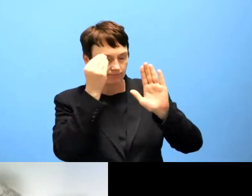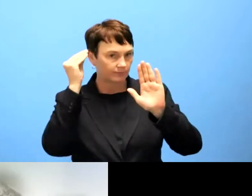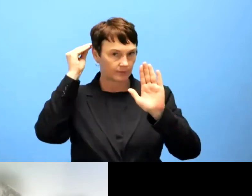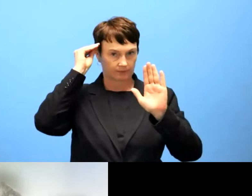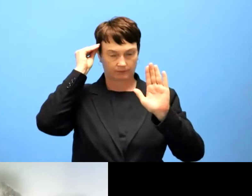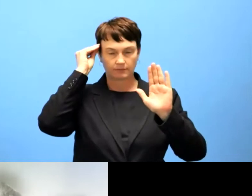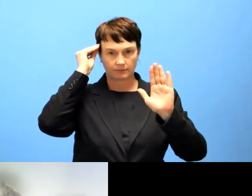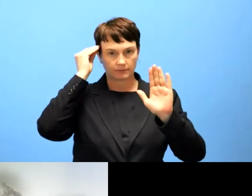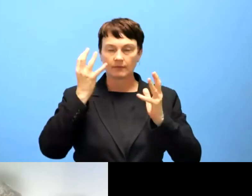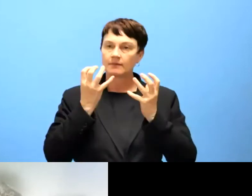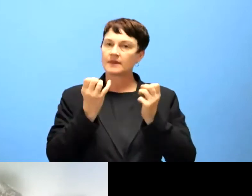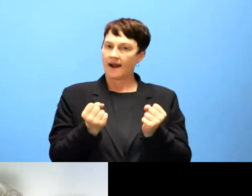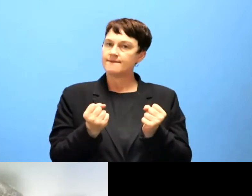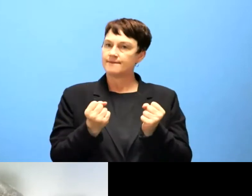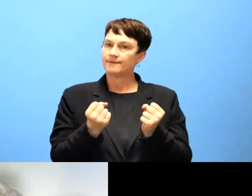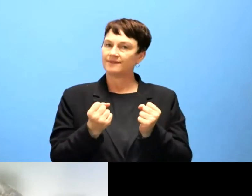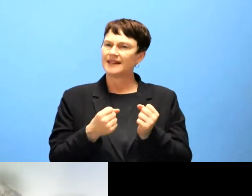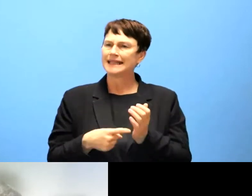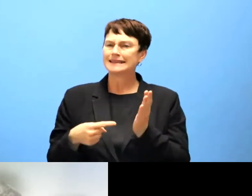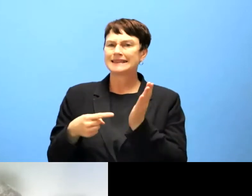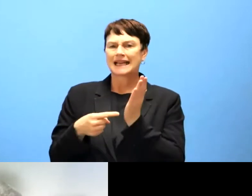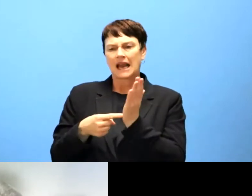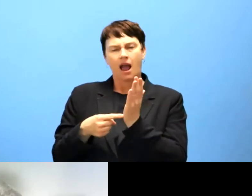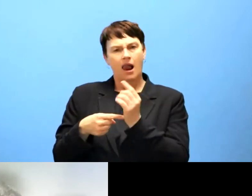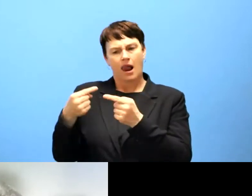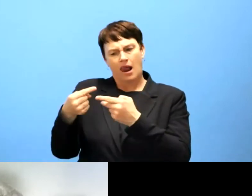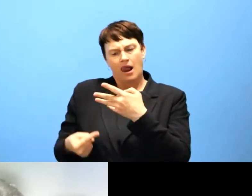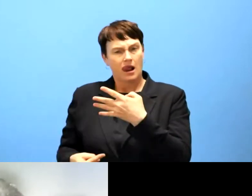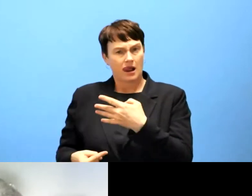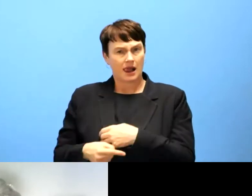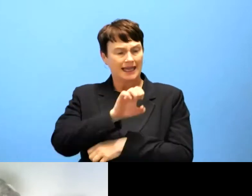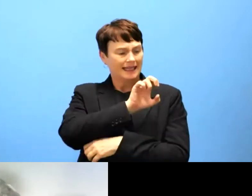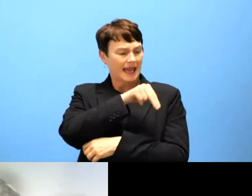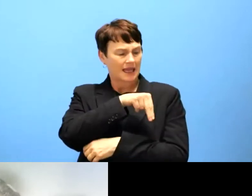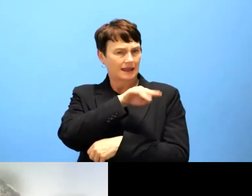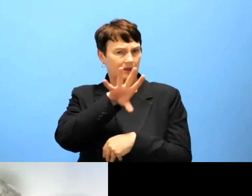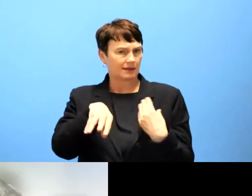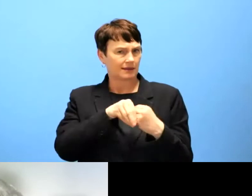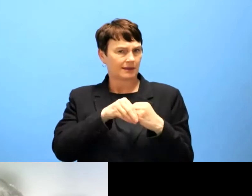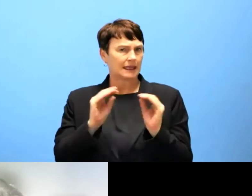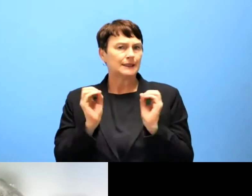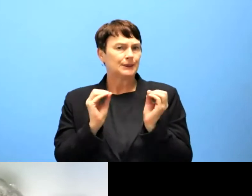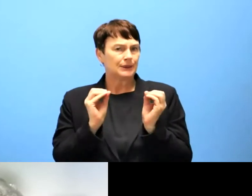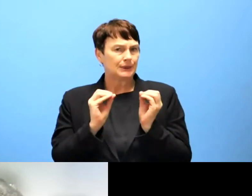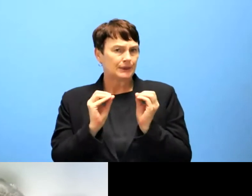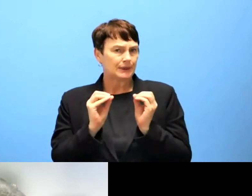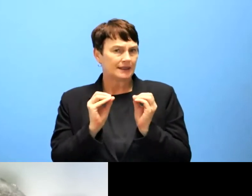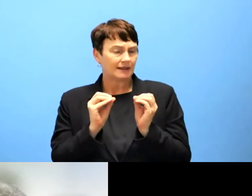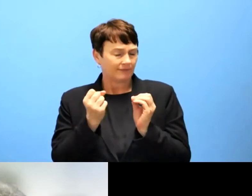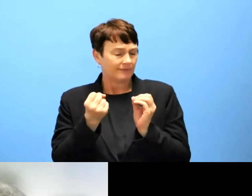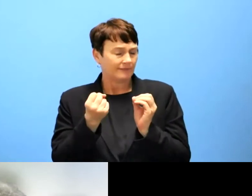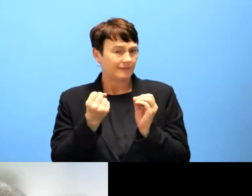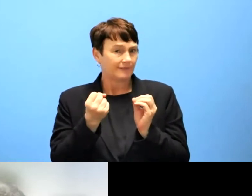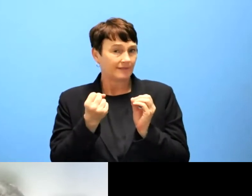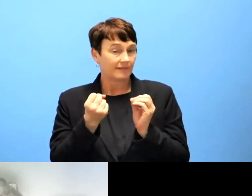technical developments which are not covered by the EN yet. And in this case, we should go